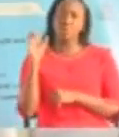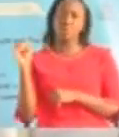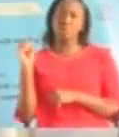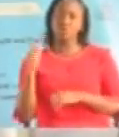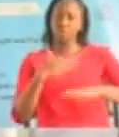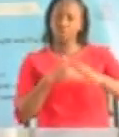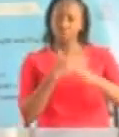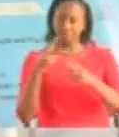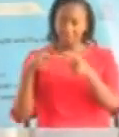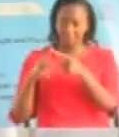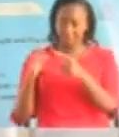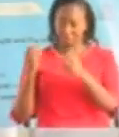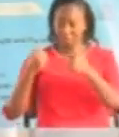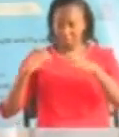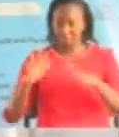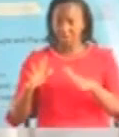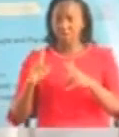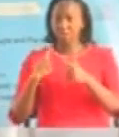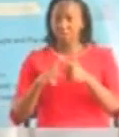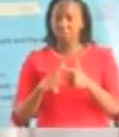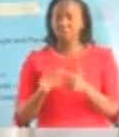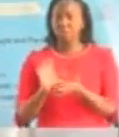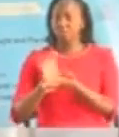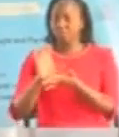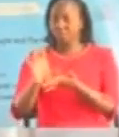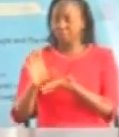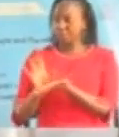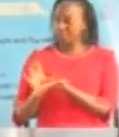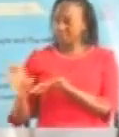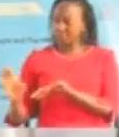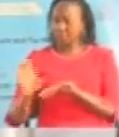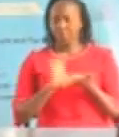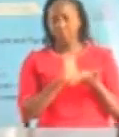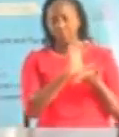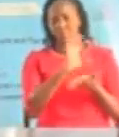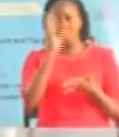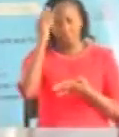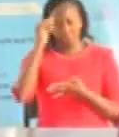to place students on the work-study programs within the university.